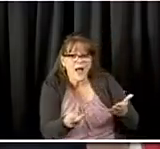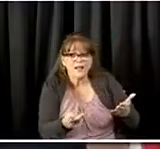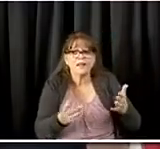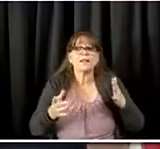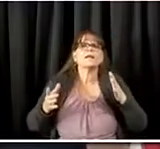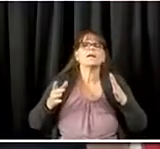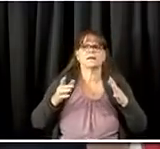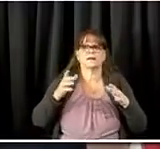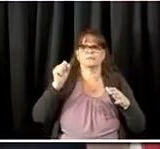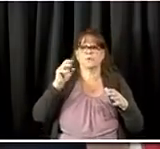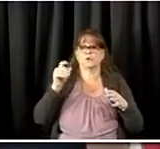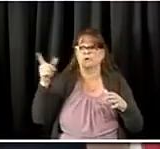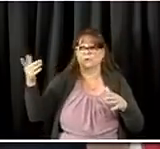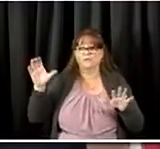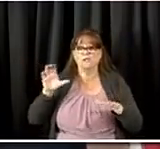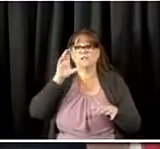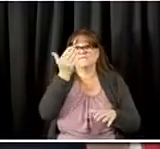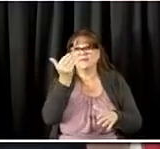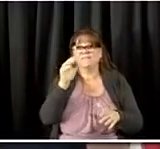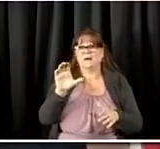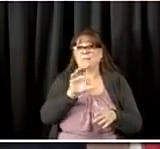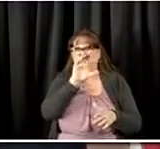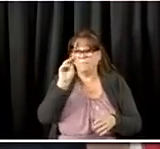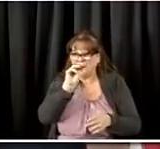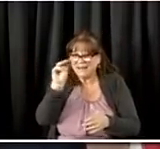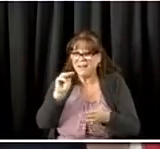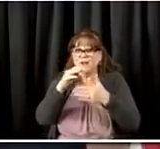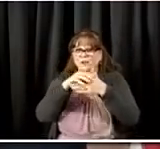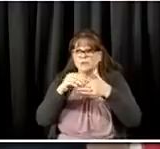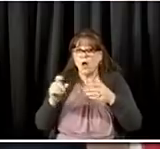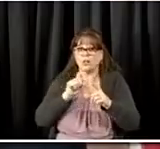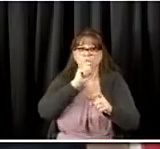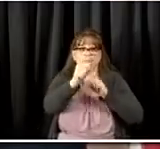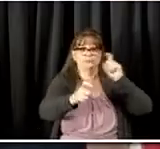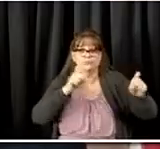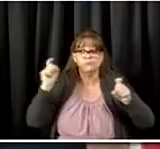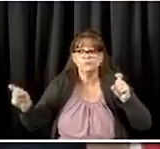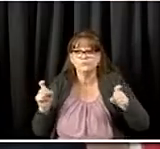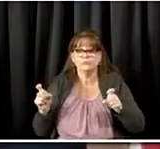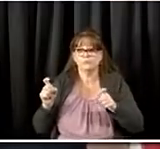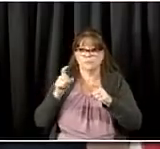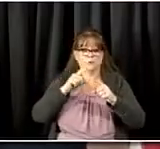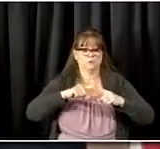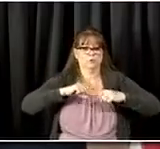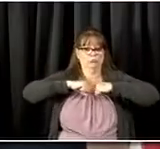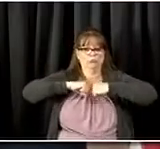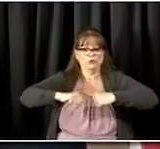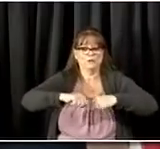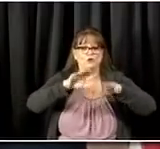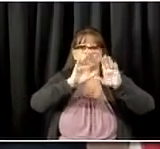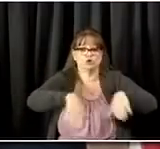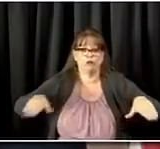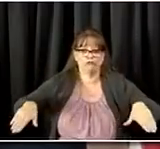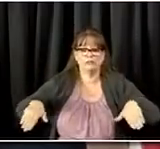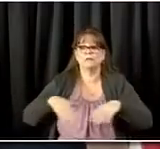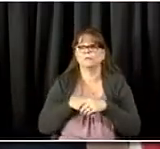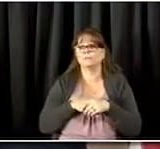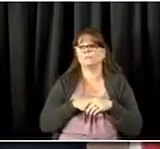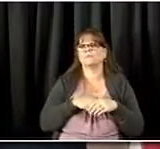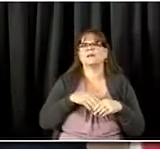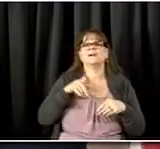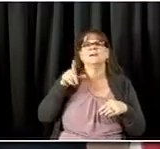schools be able to have the additional safety protocols that they need to be able to meet. And schools are a reasonably